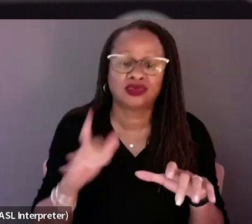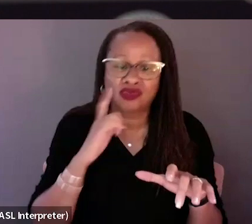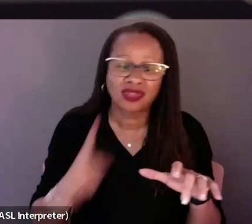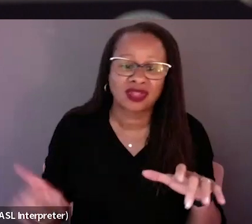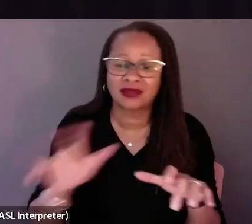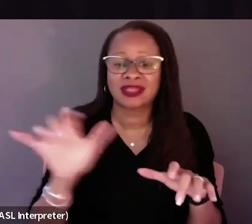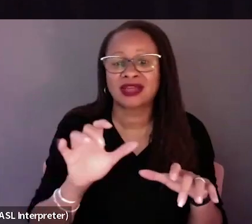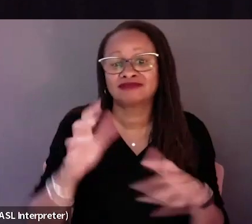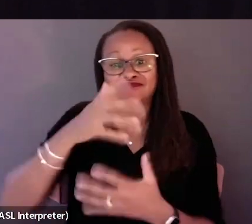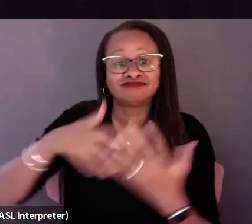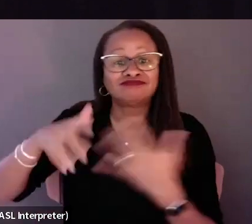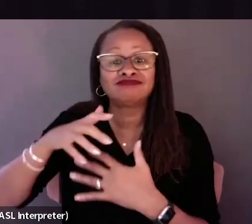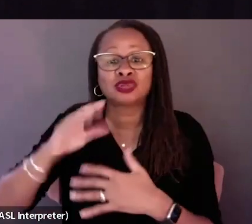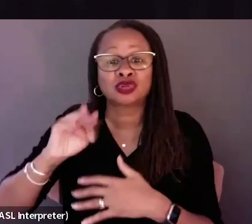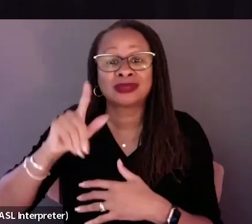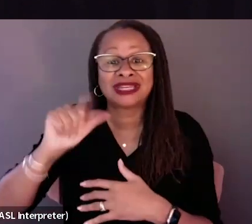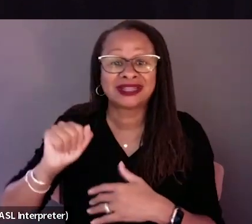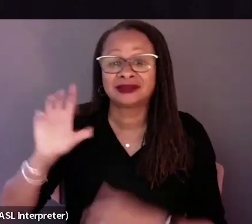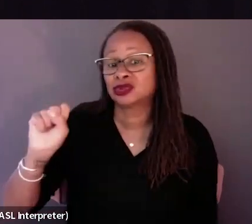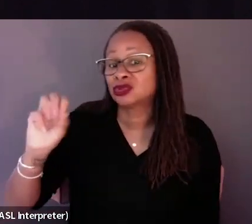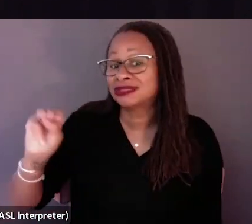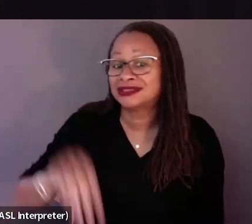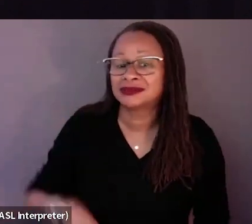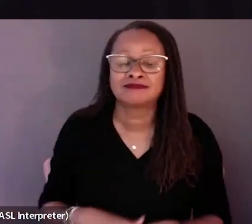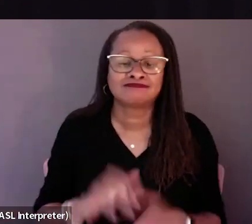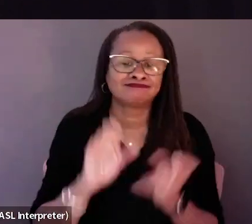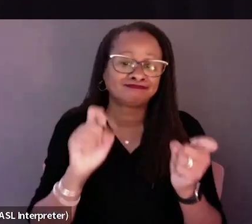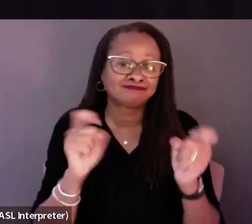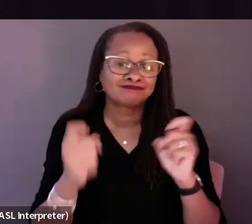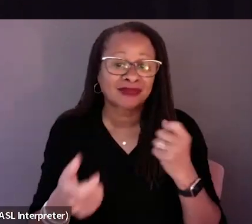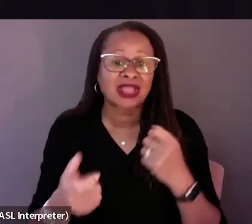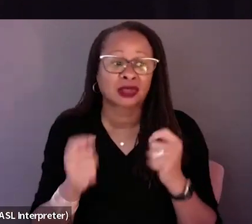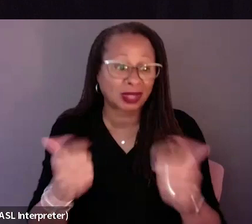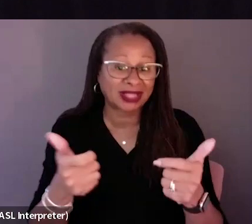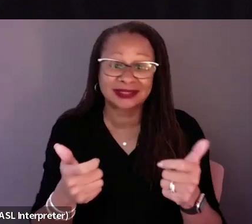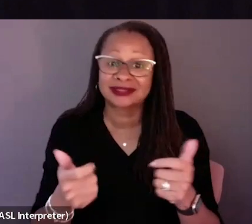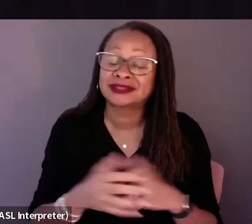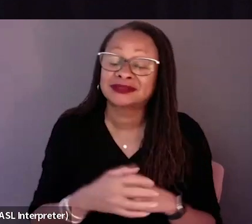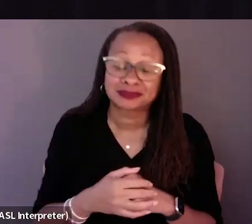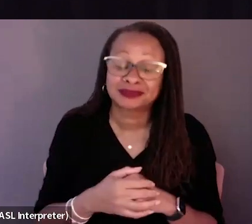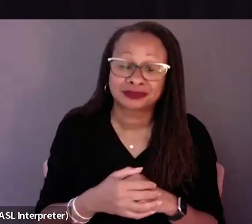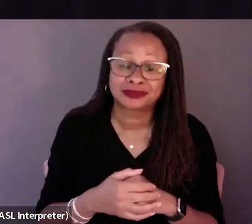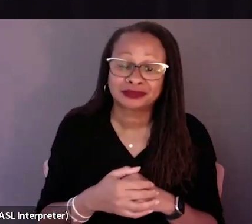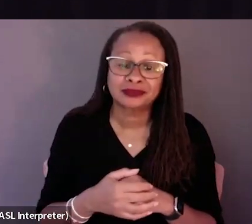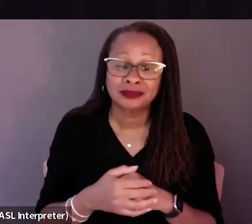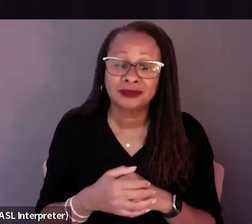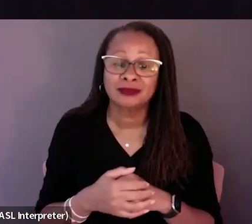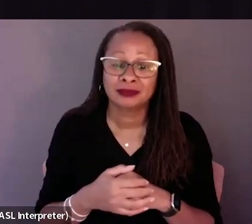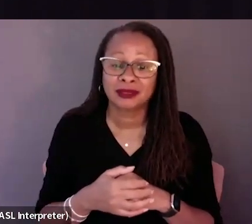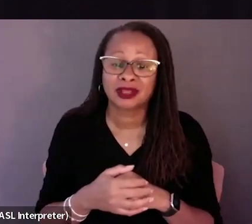social media, because it changes overnight to this